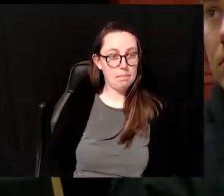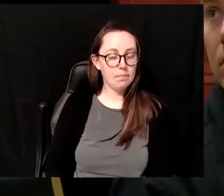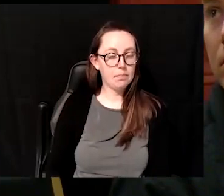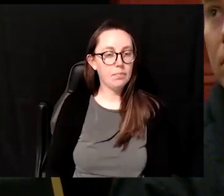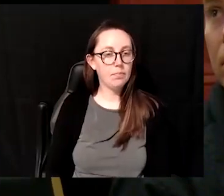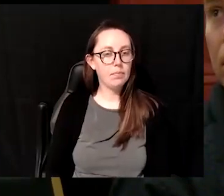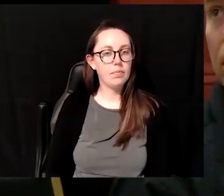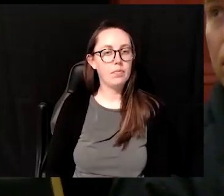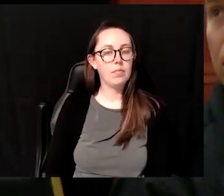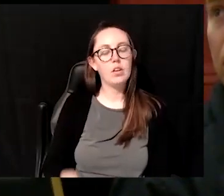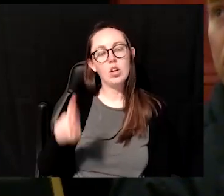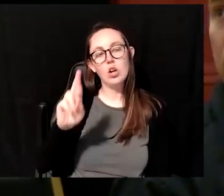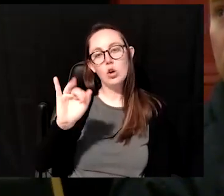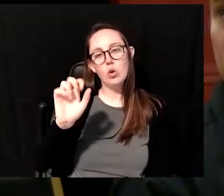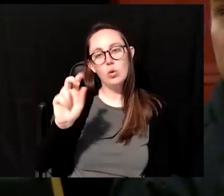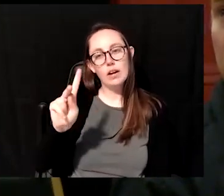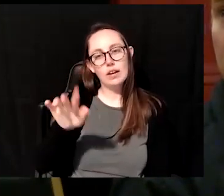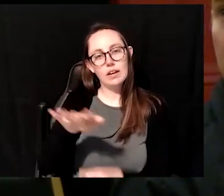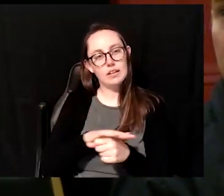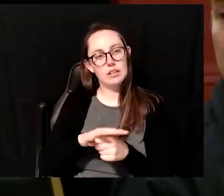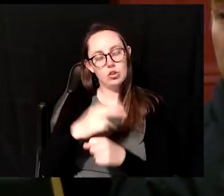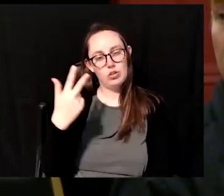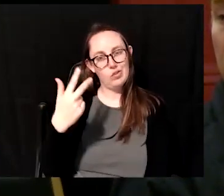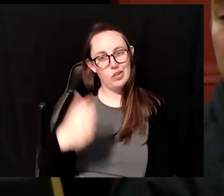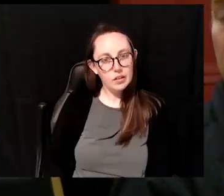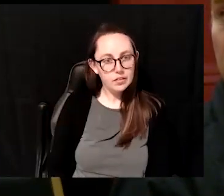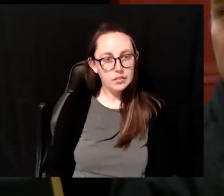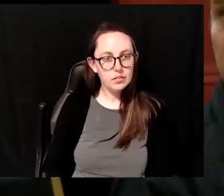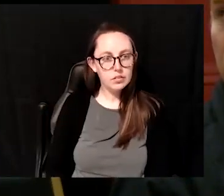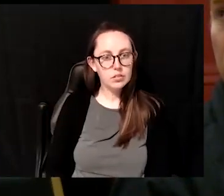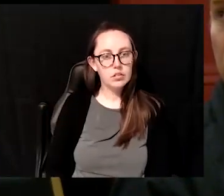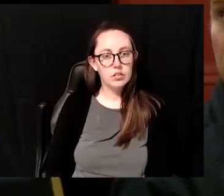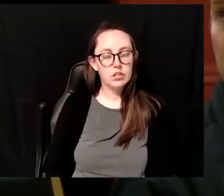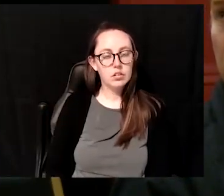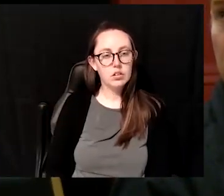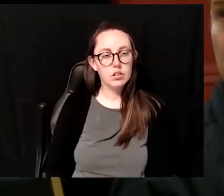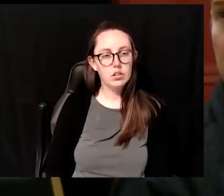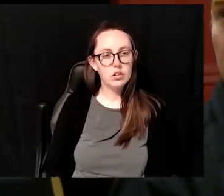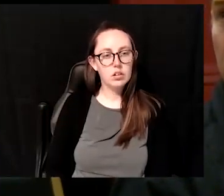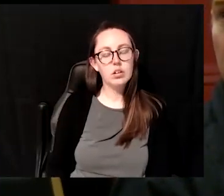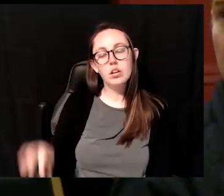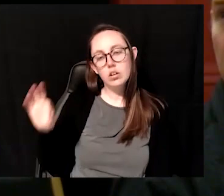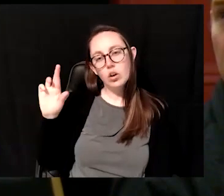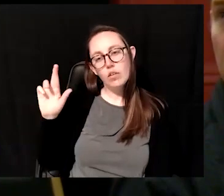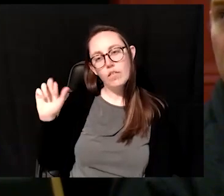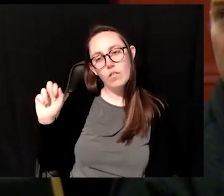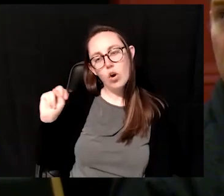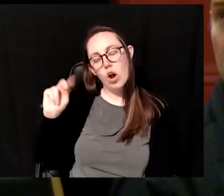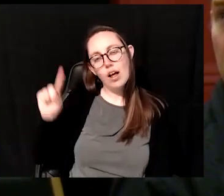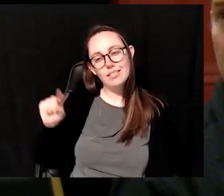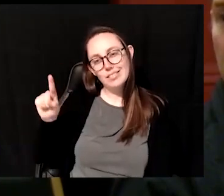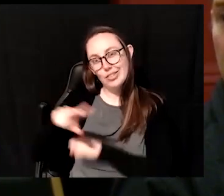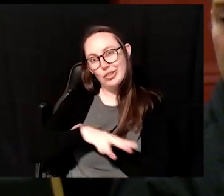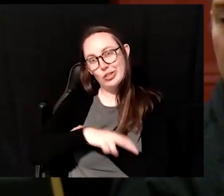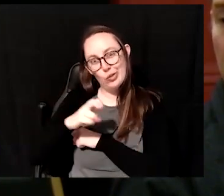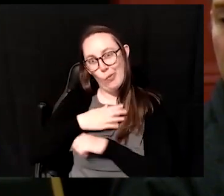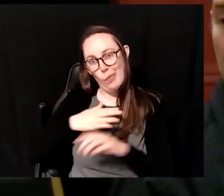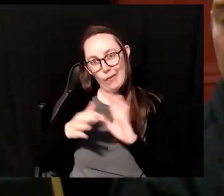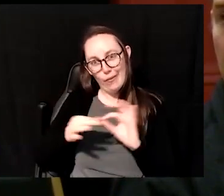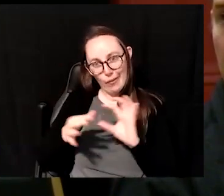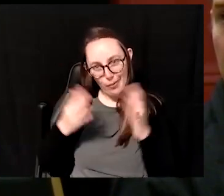District three uh France said what I had in mind earlier but yes I also